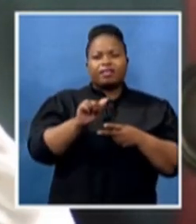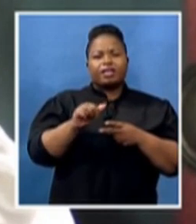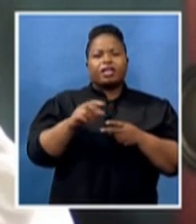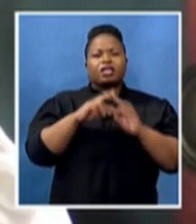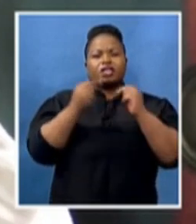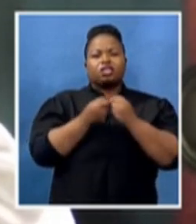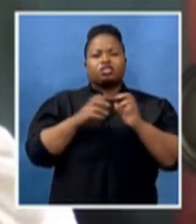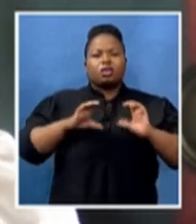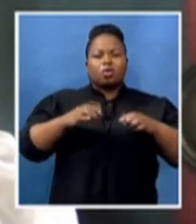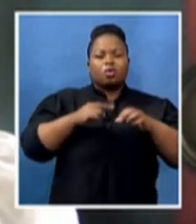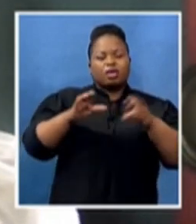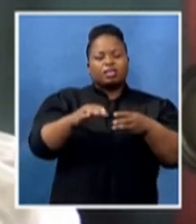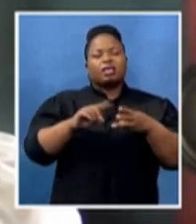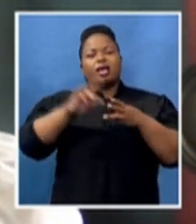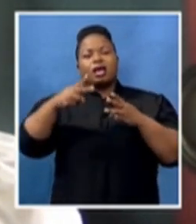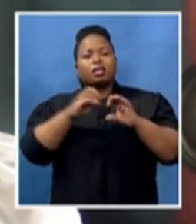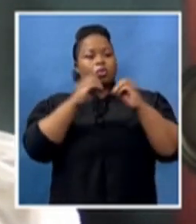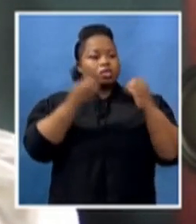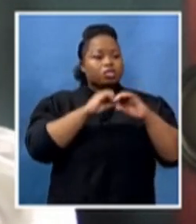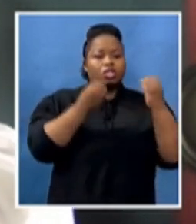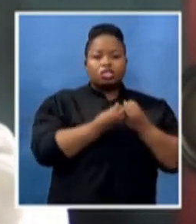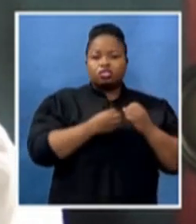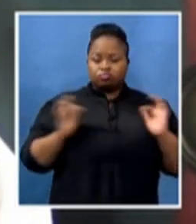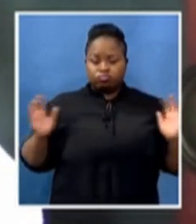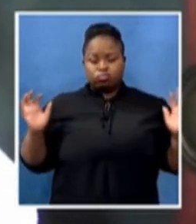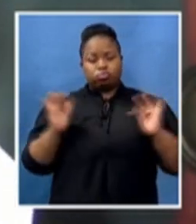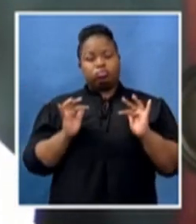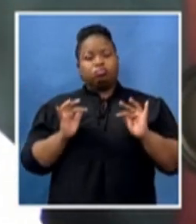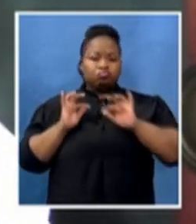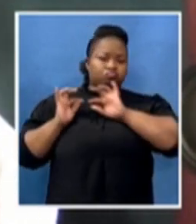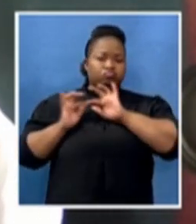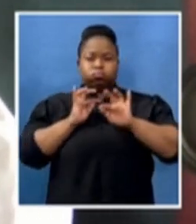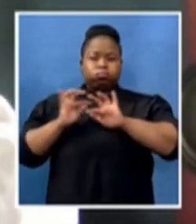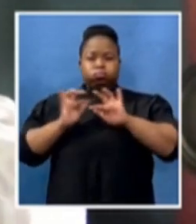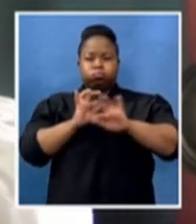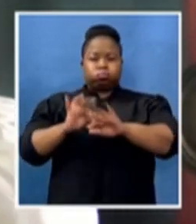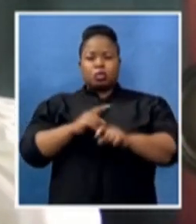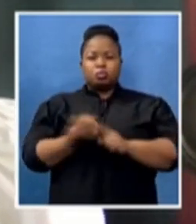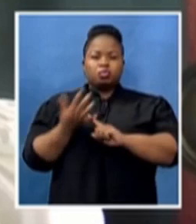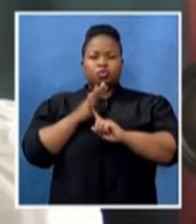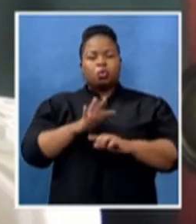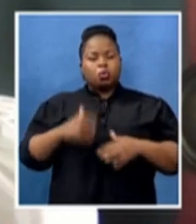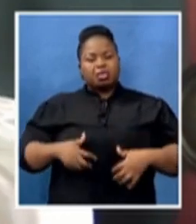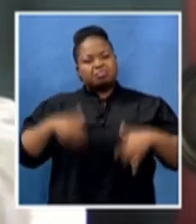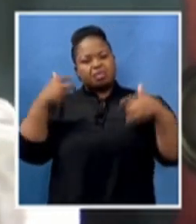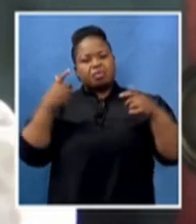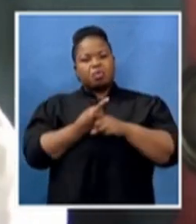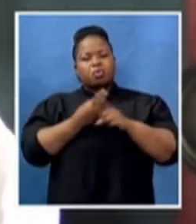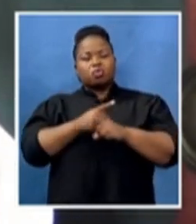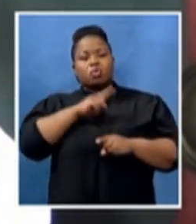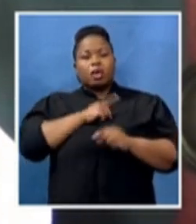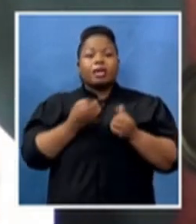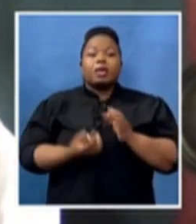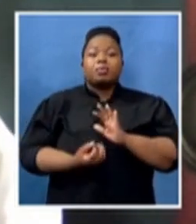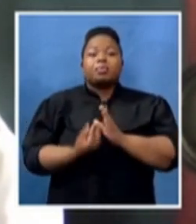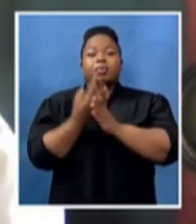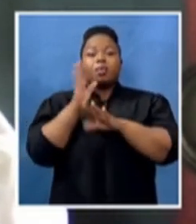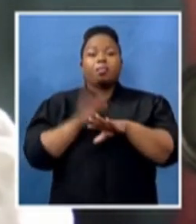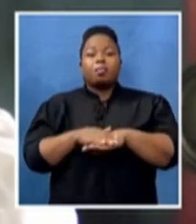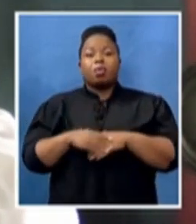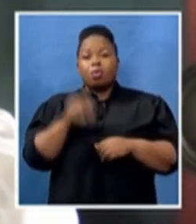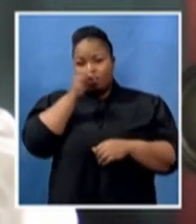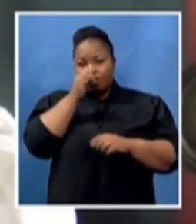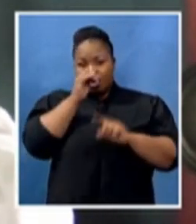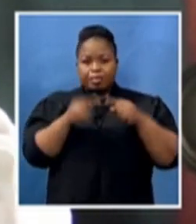streets, expressing their frustration with the growing atrocities that are committed against women. The Total Shutdown women went to the